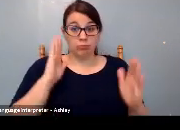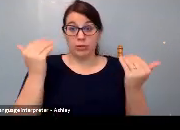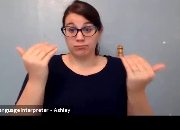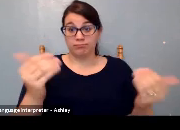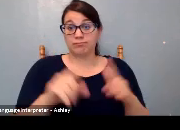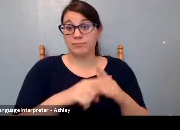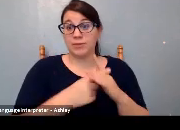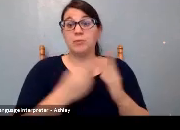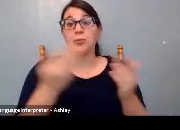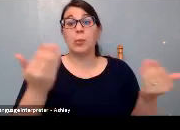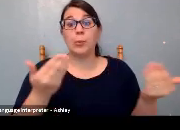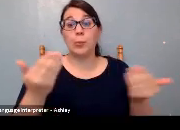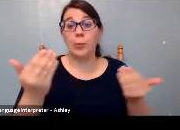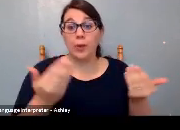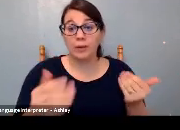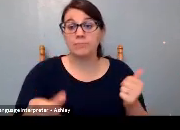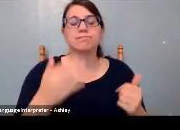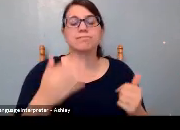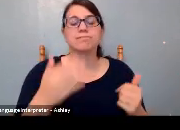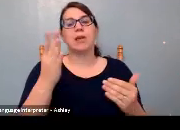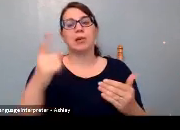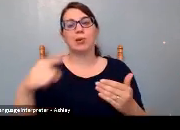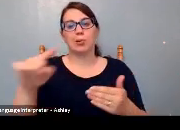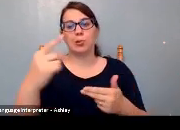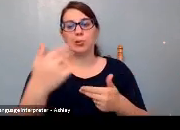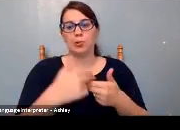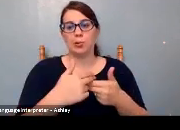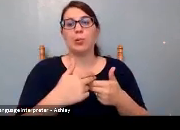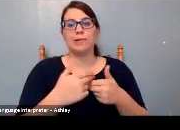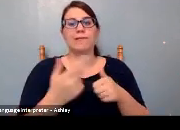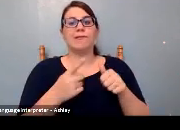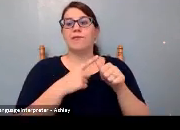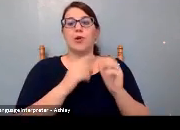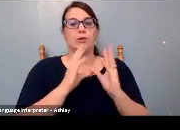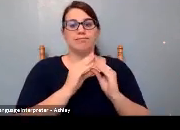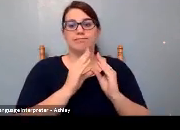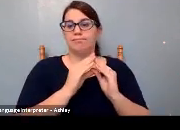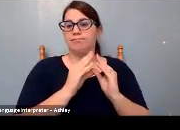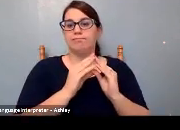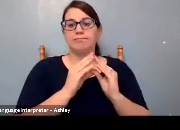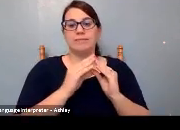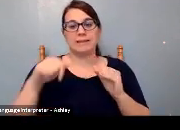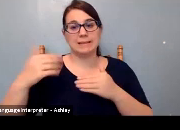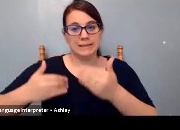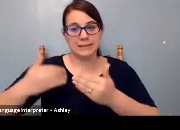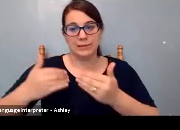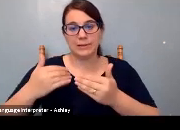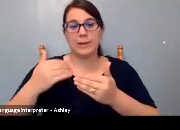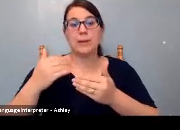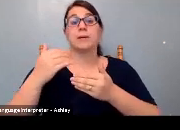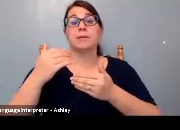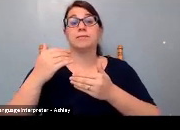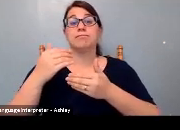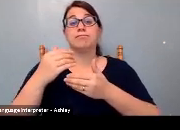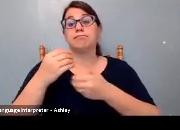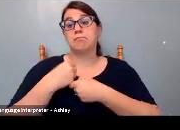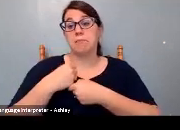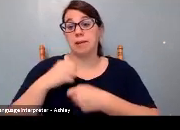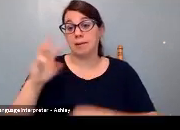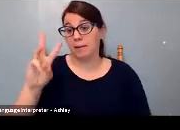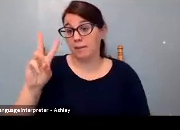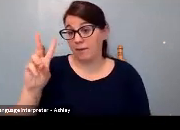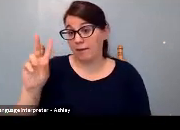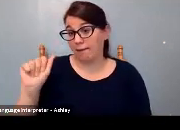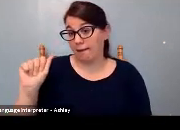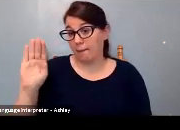everyone. We're so glad that you have joined us for our first session of the webinar series, Making WVABLE Work for You, presented